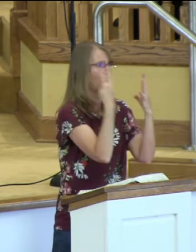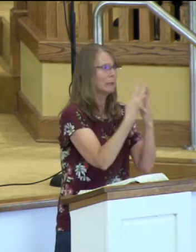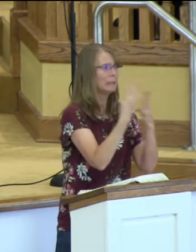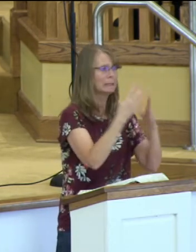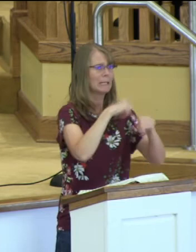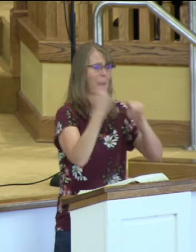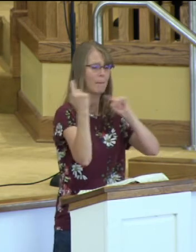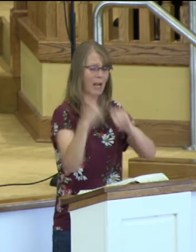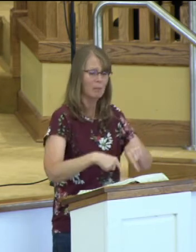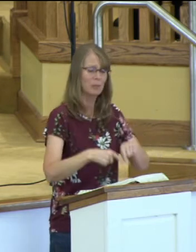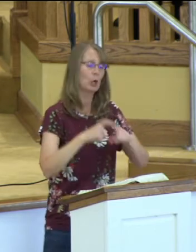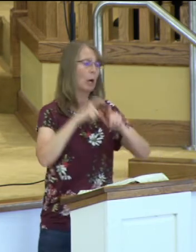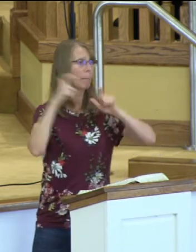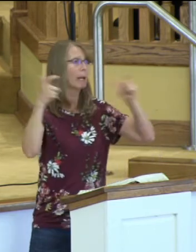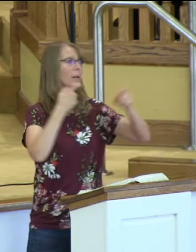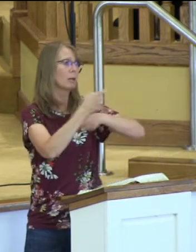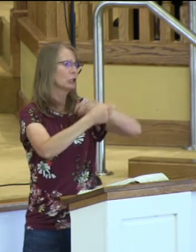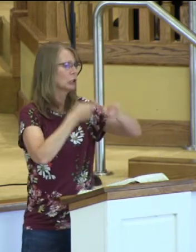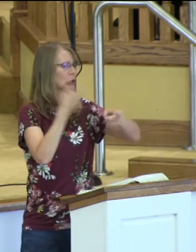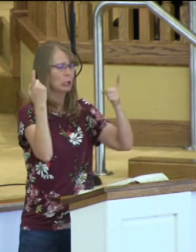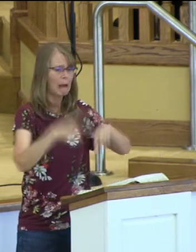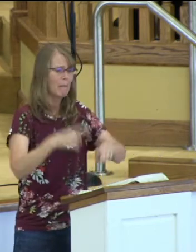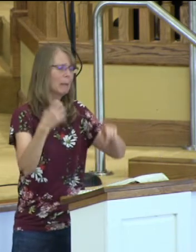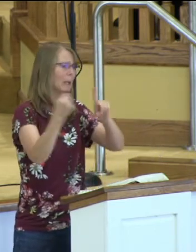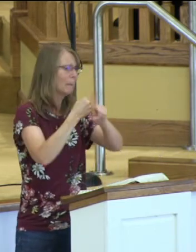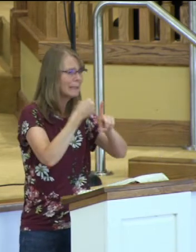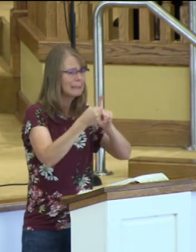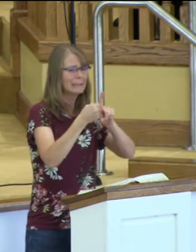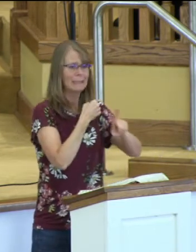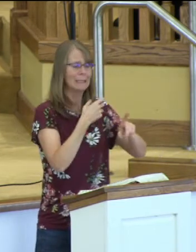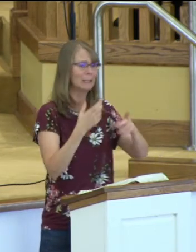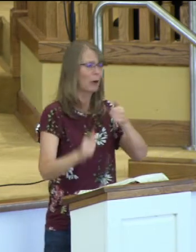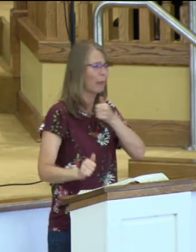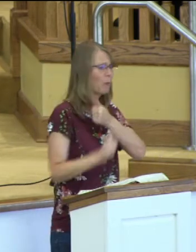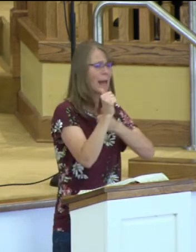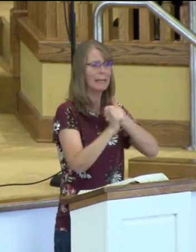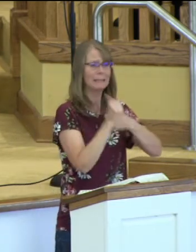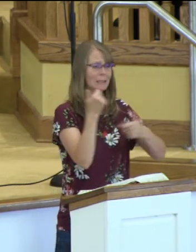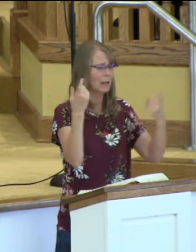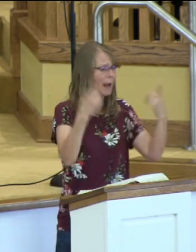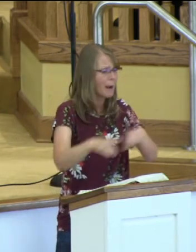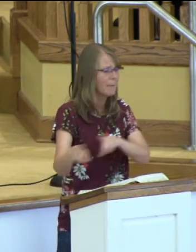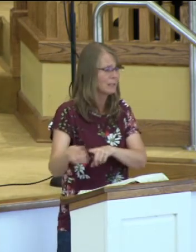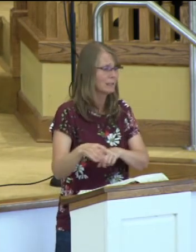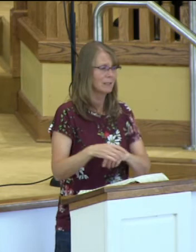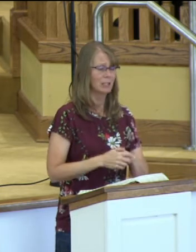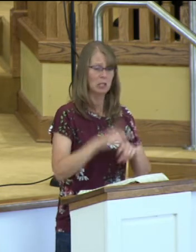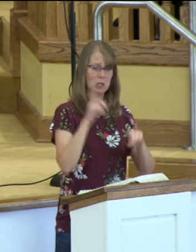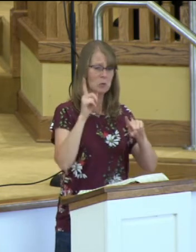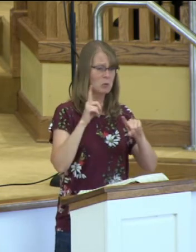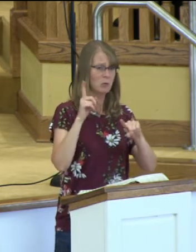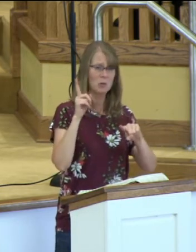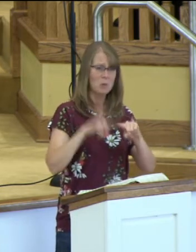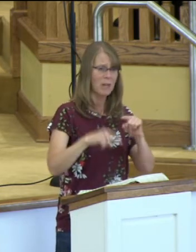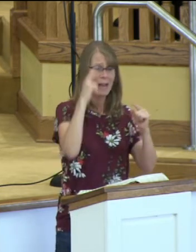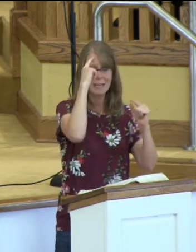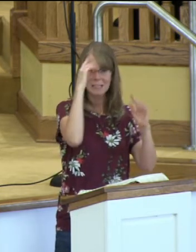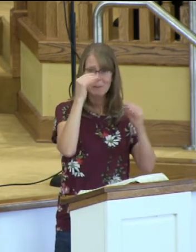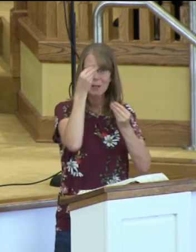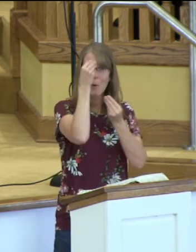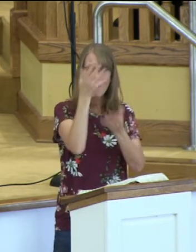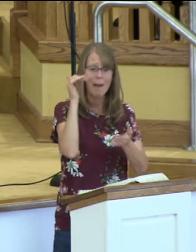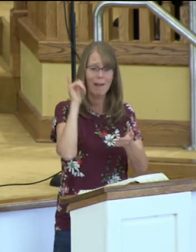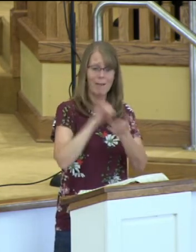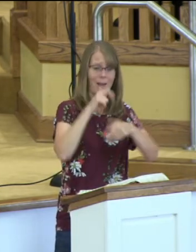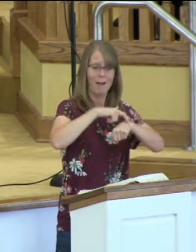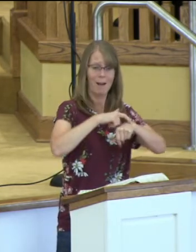or major persecution comes or beatings or threatenings or whatever comes. You can expect to be obedient when you're not being obedient now.